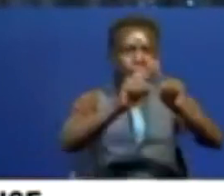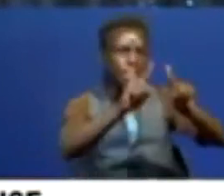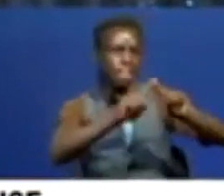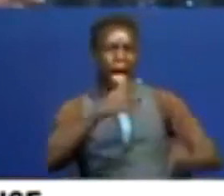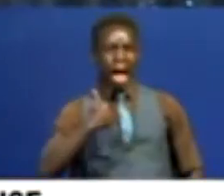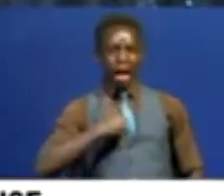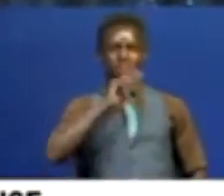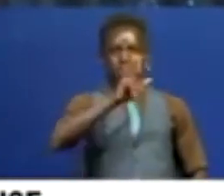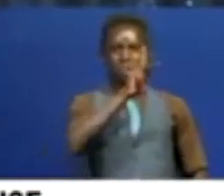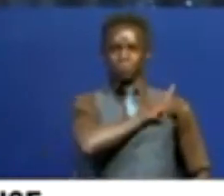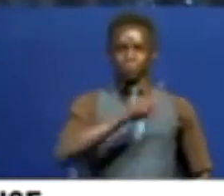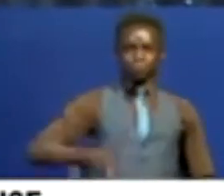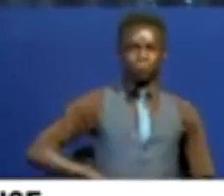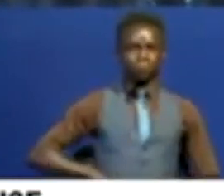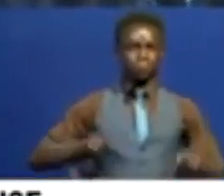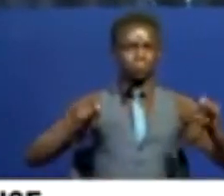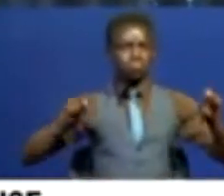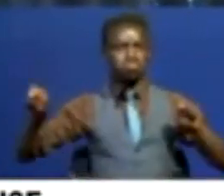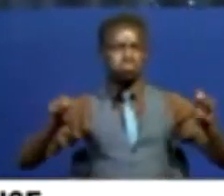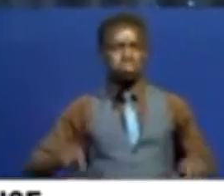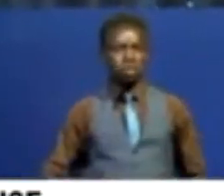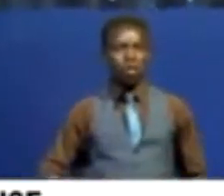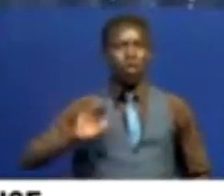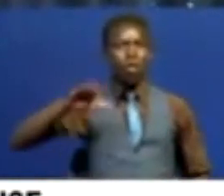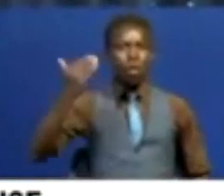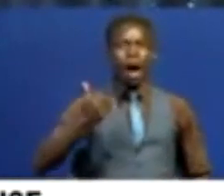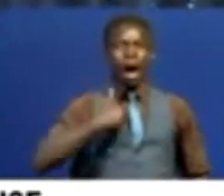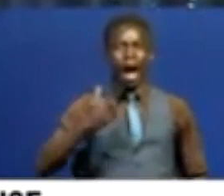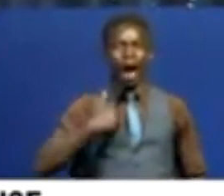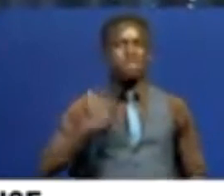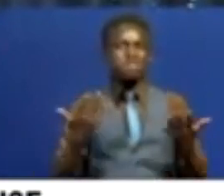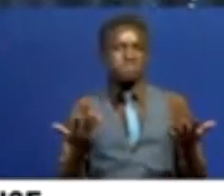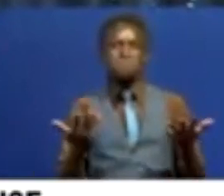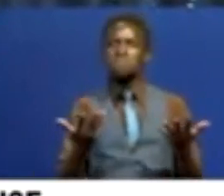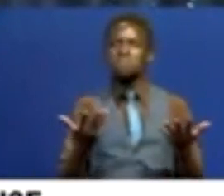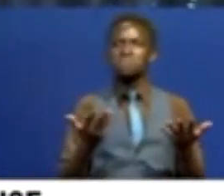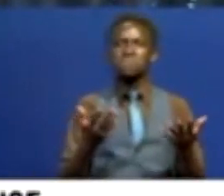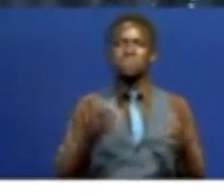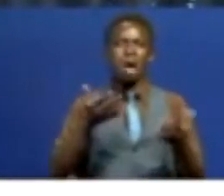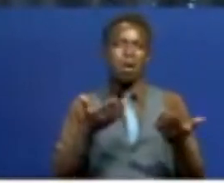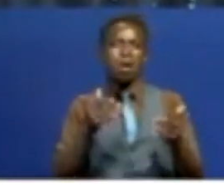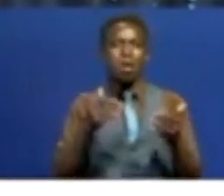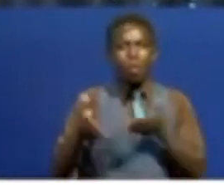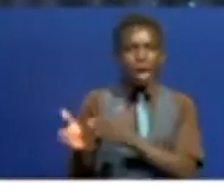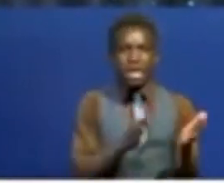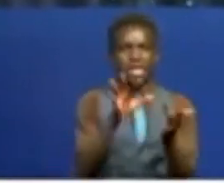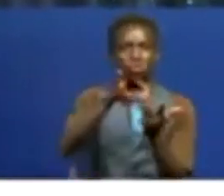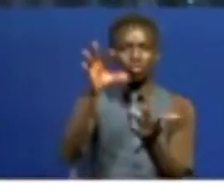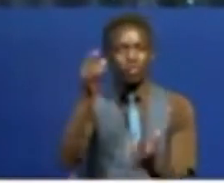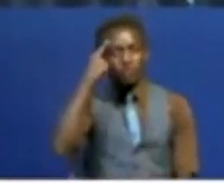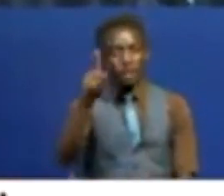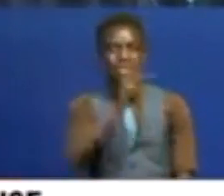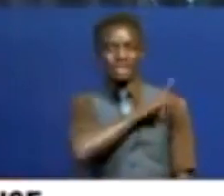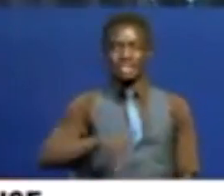and there is a vicious contest for this kingpin position, which literally amounts to not